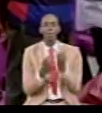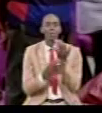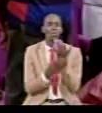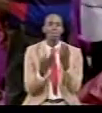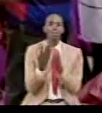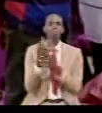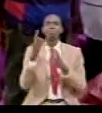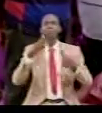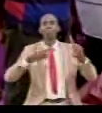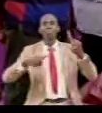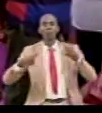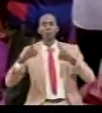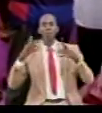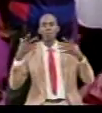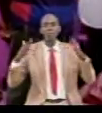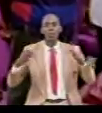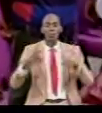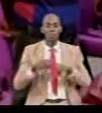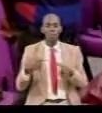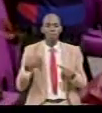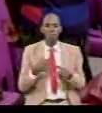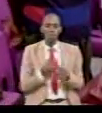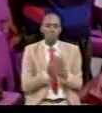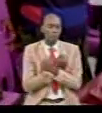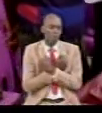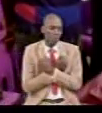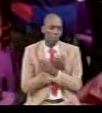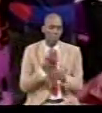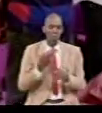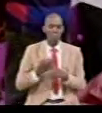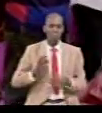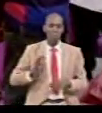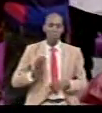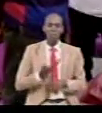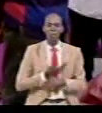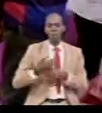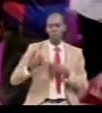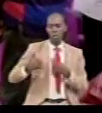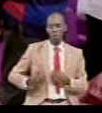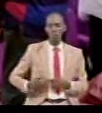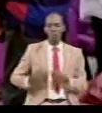love heartily, from the heart, honestly,